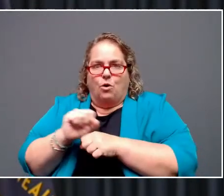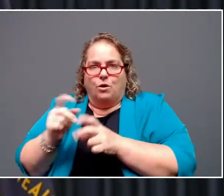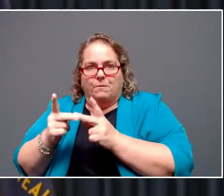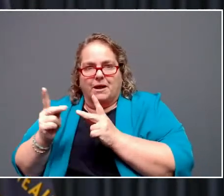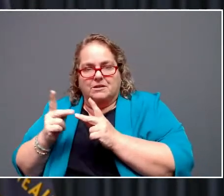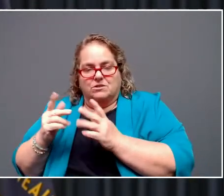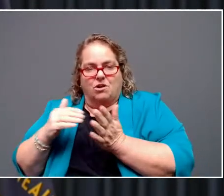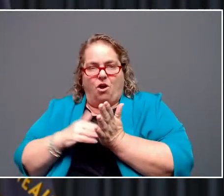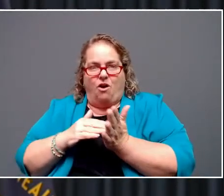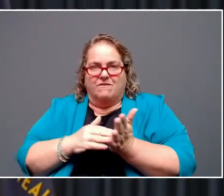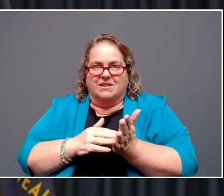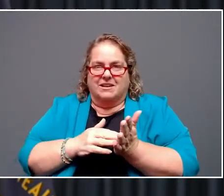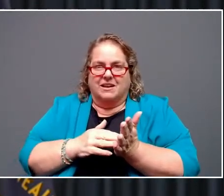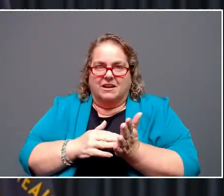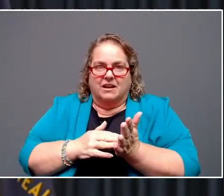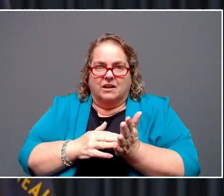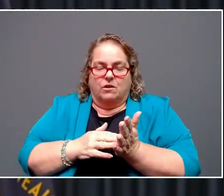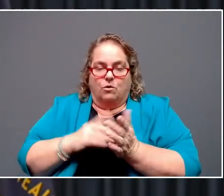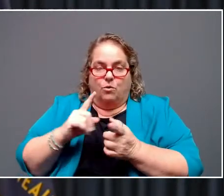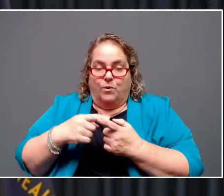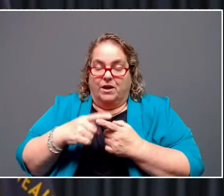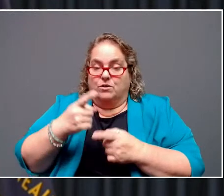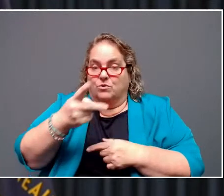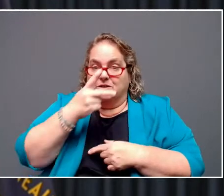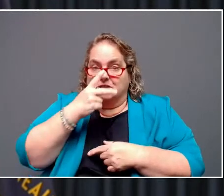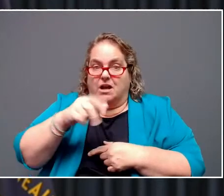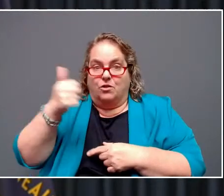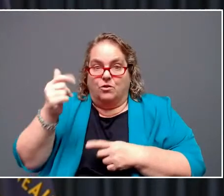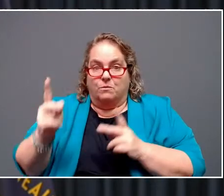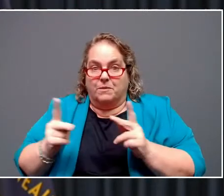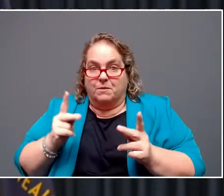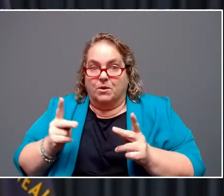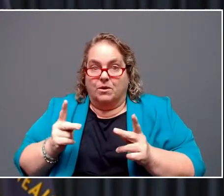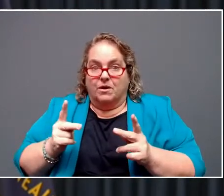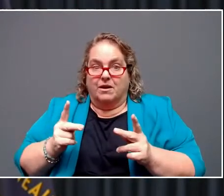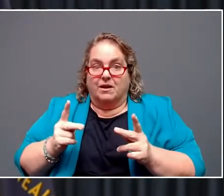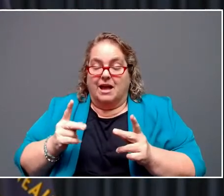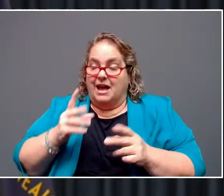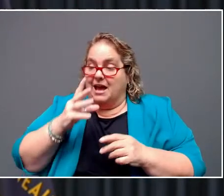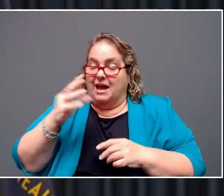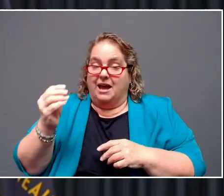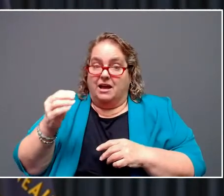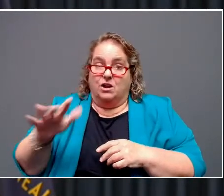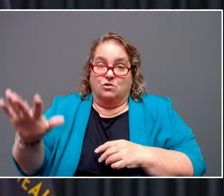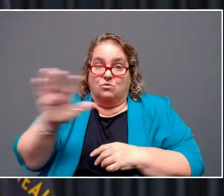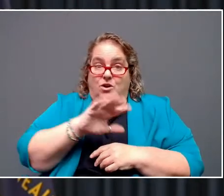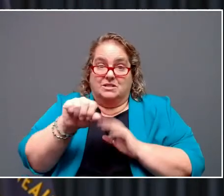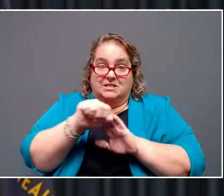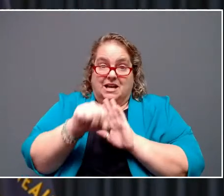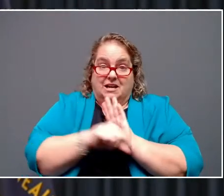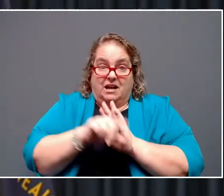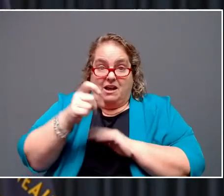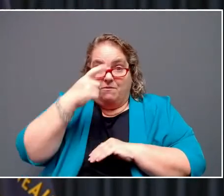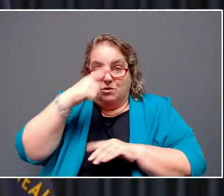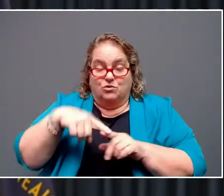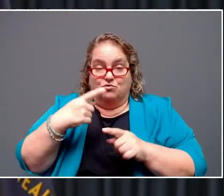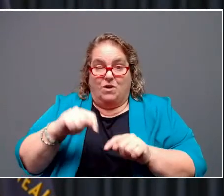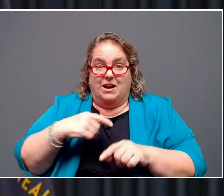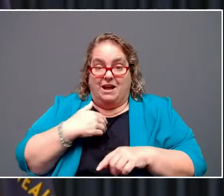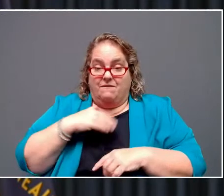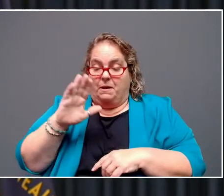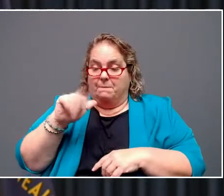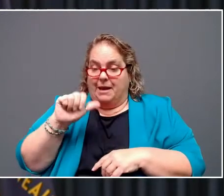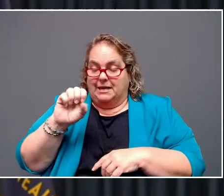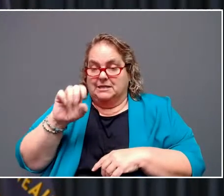is when you are seeing other people, and across state government, trying to have a baseline policy